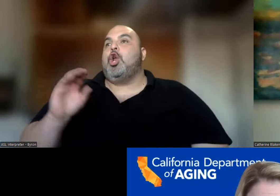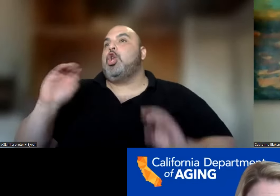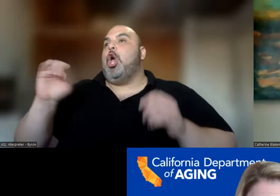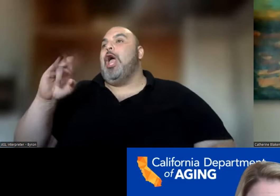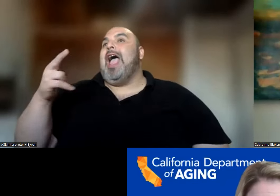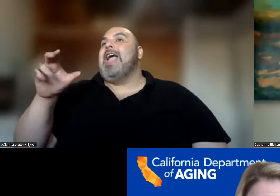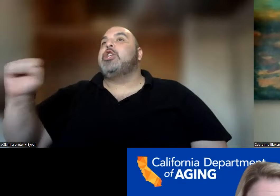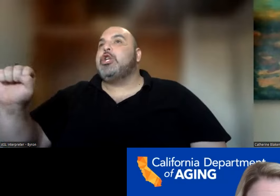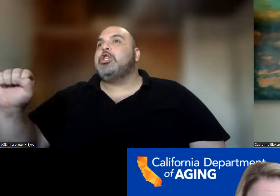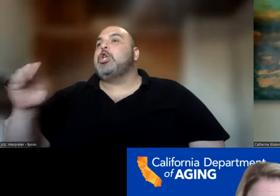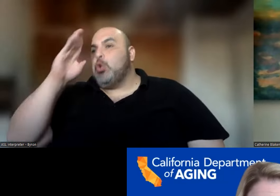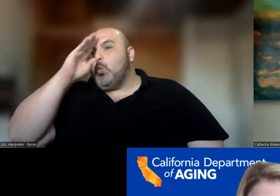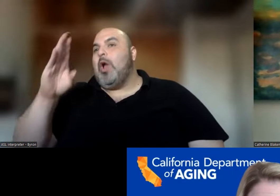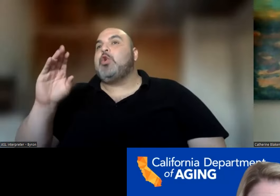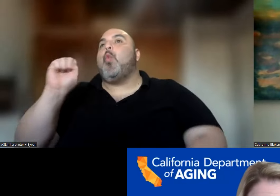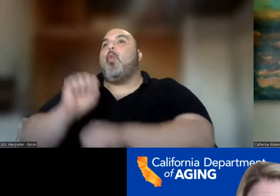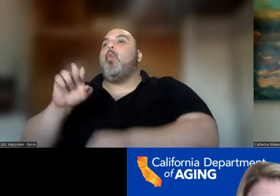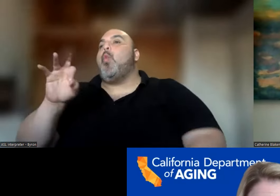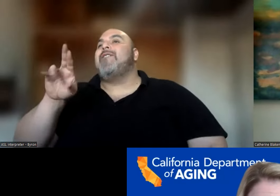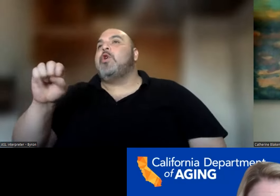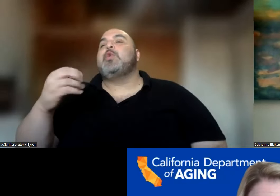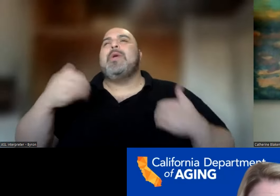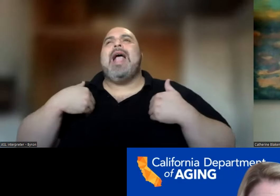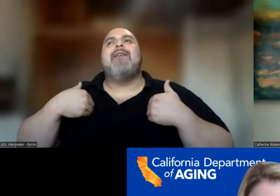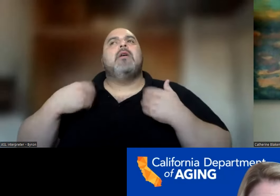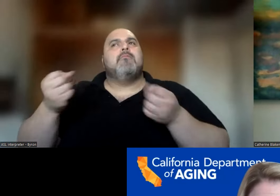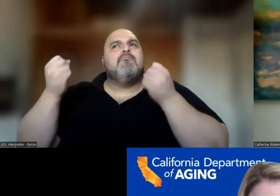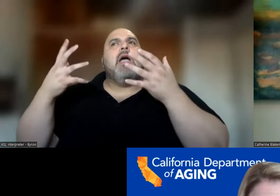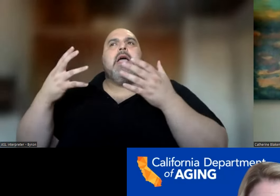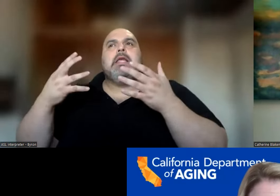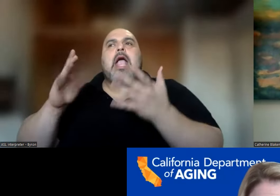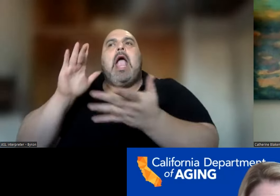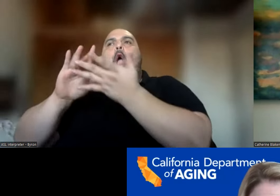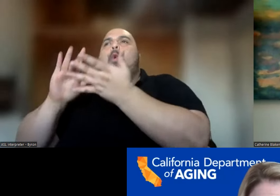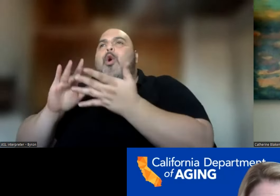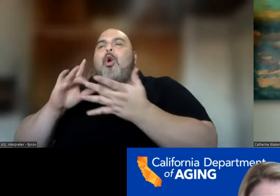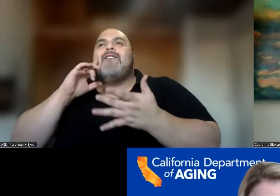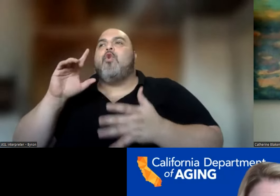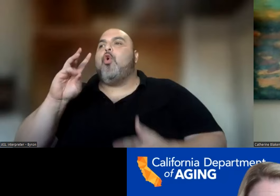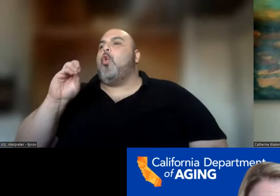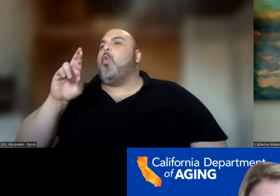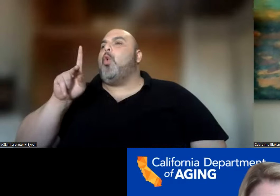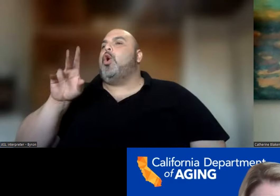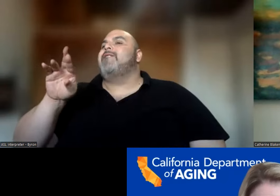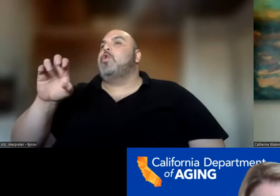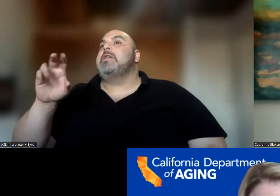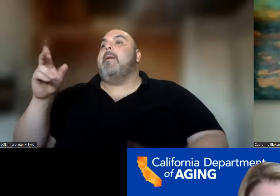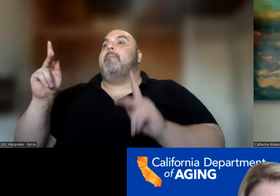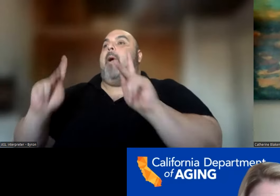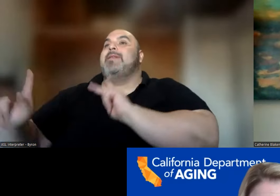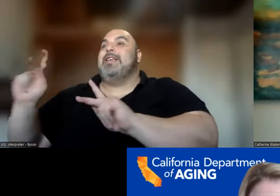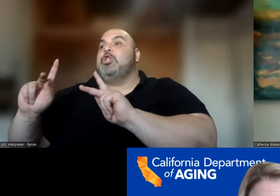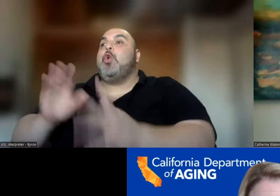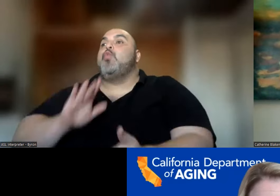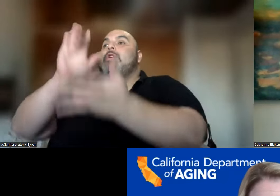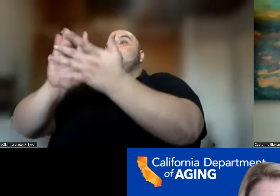non-IHSS direct care workforce. So we have a number of strategies for outreach to the direct care workforce population, reaching out into the